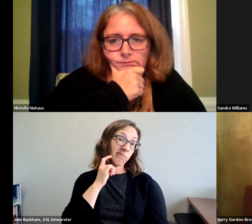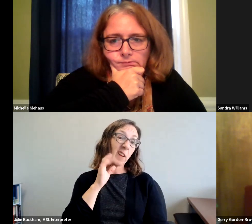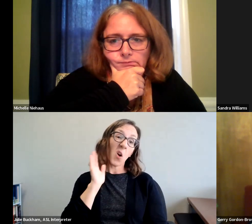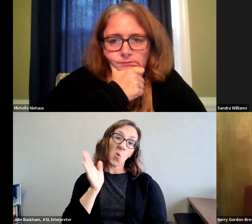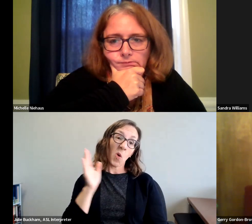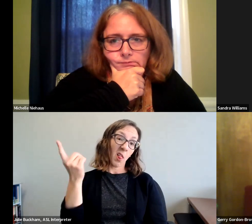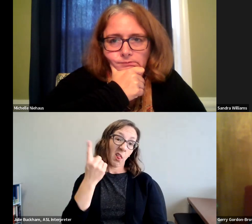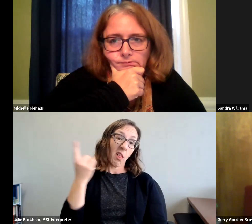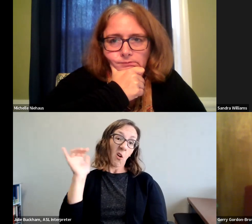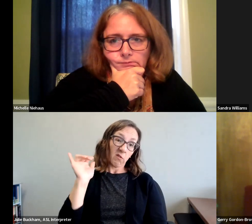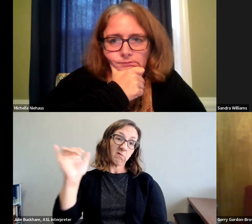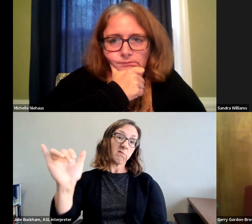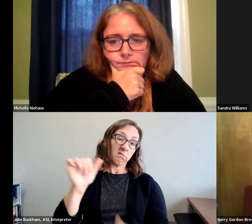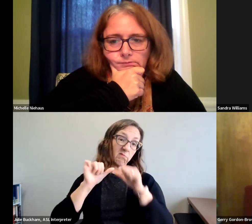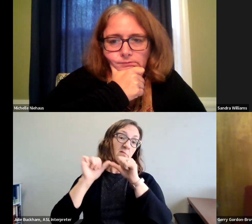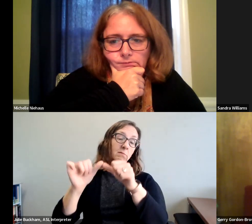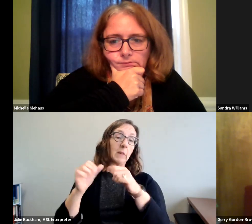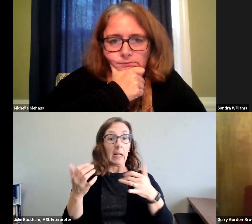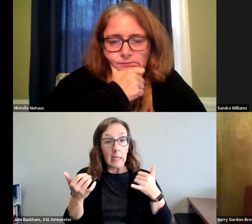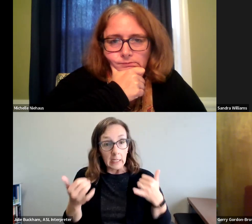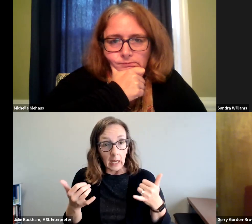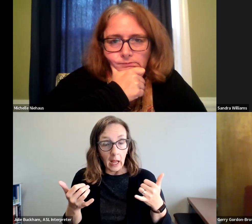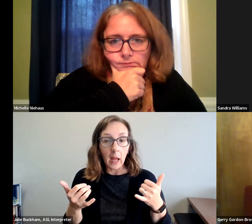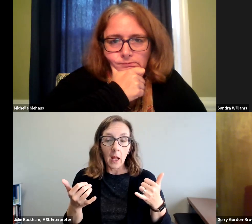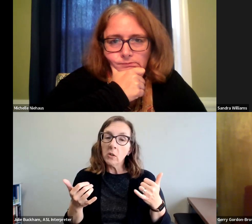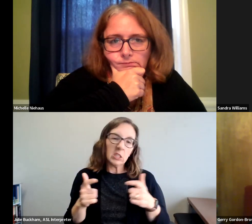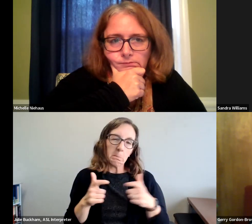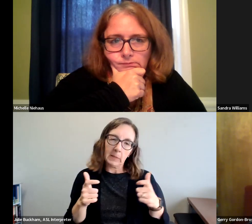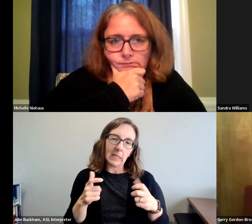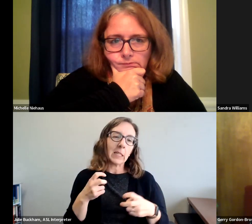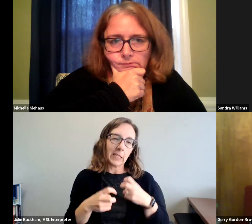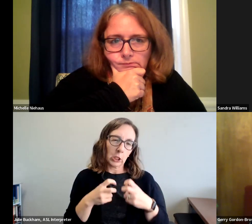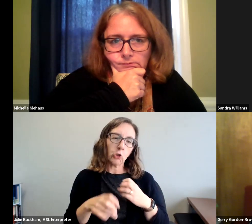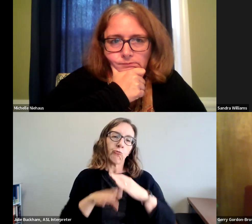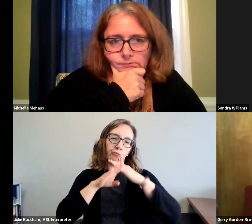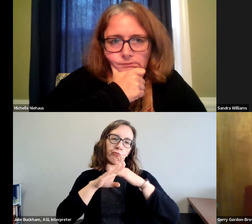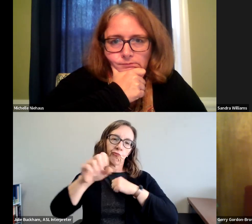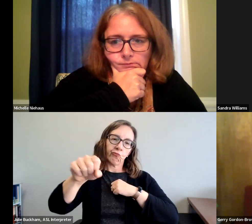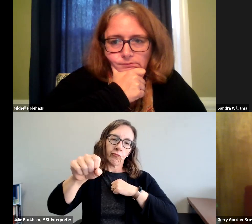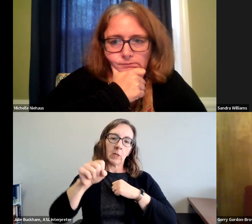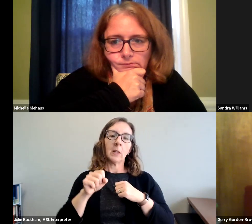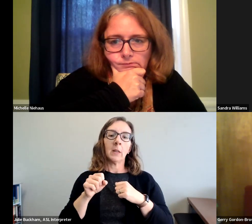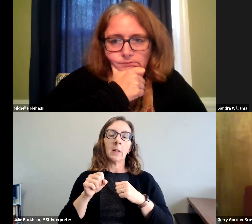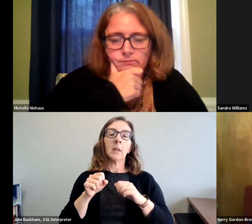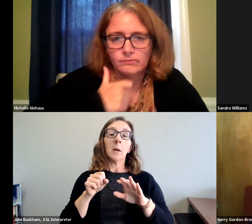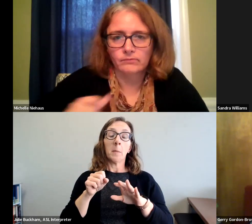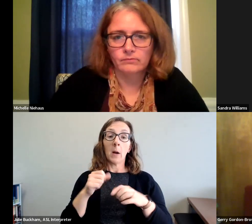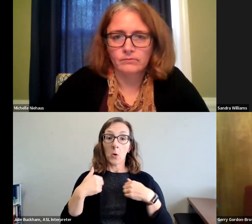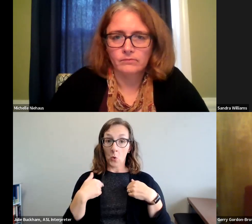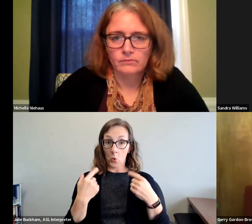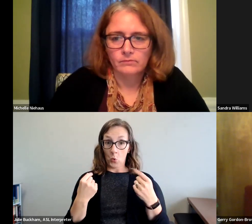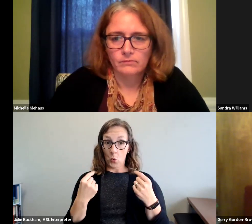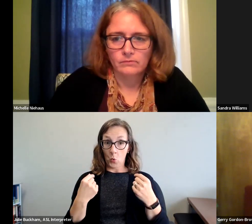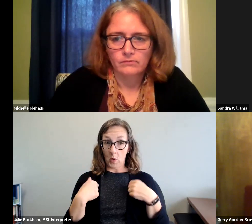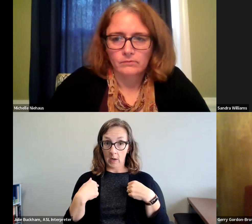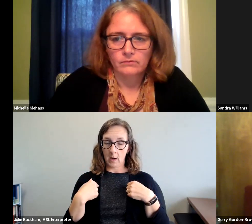And with nowadays, it's just a big issue. But what we've always done, we've been